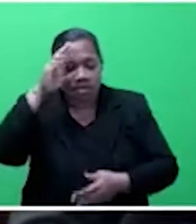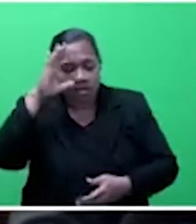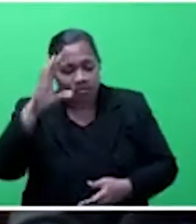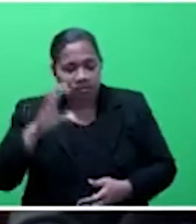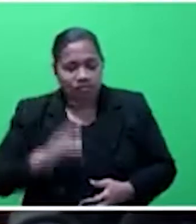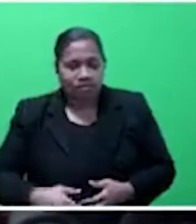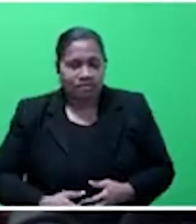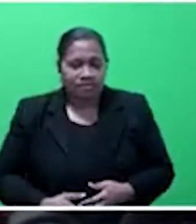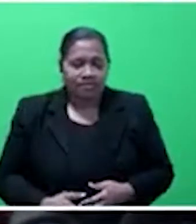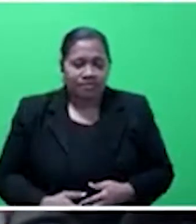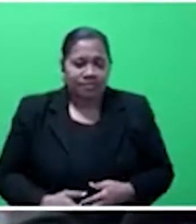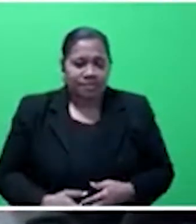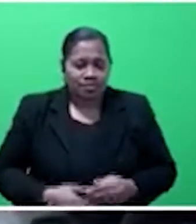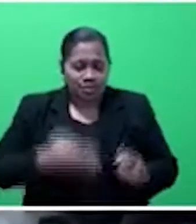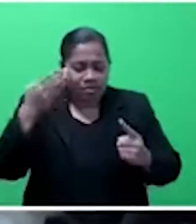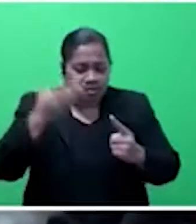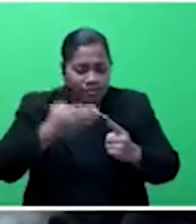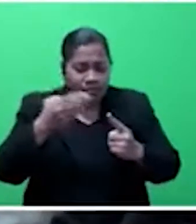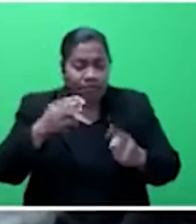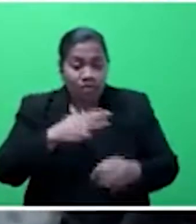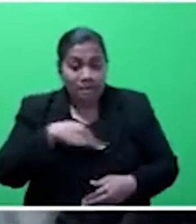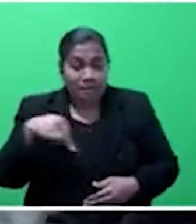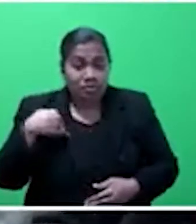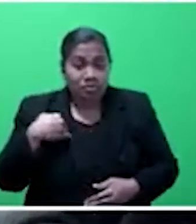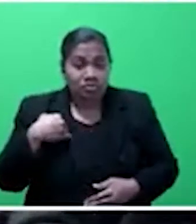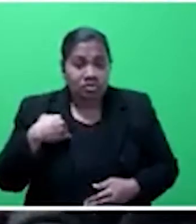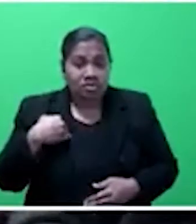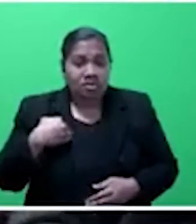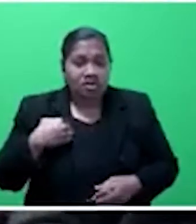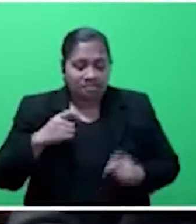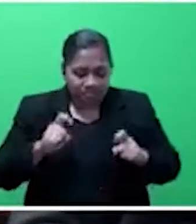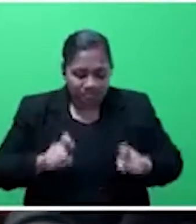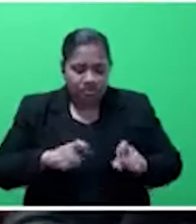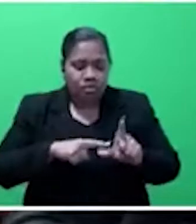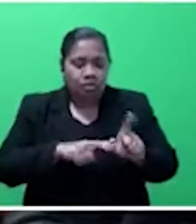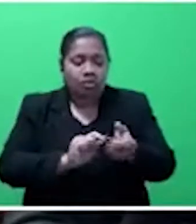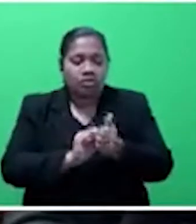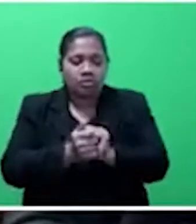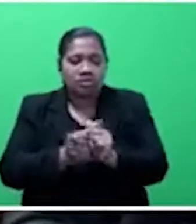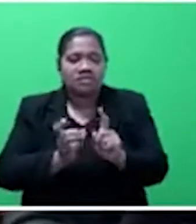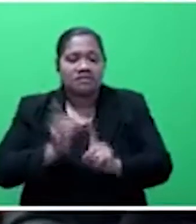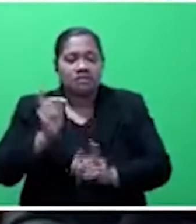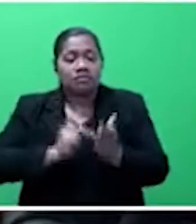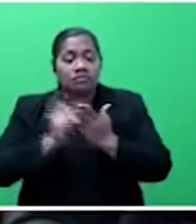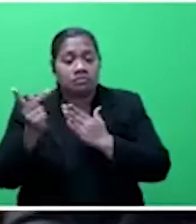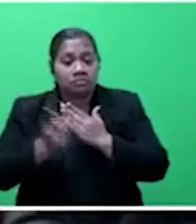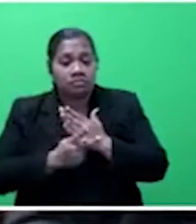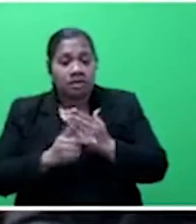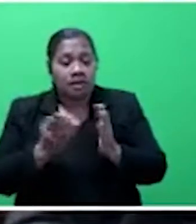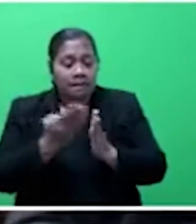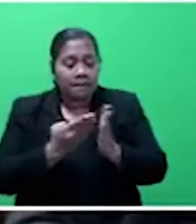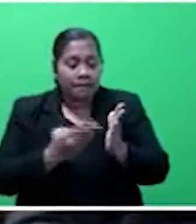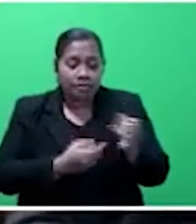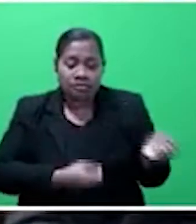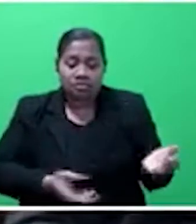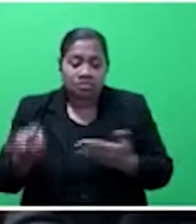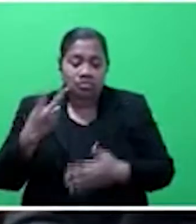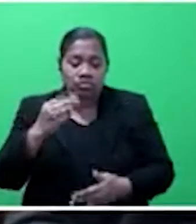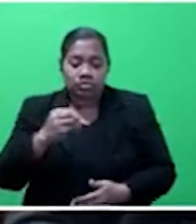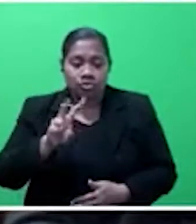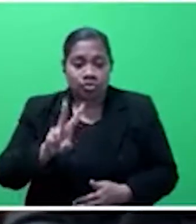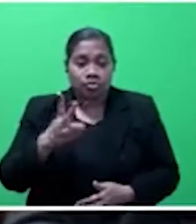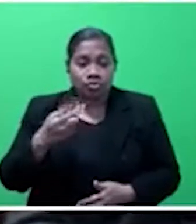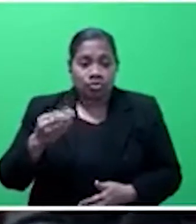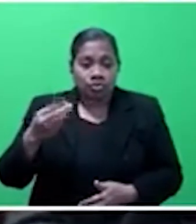focus areas for the Ministry remains in youth and sports, development programs. Budget submission for 2022-2023